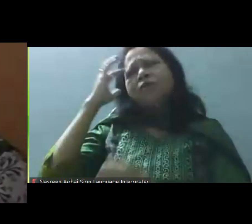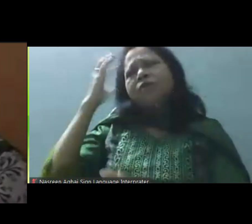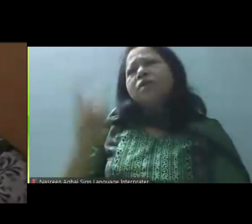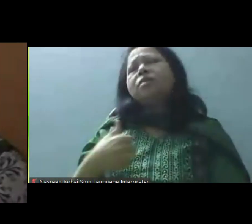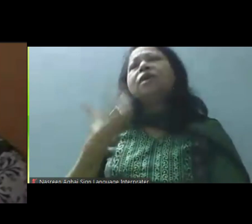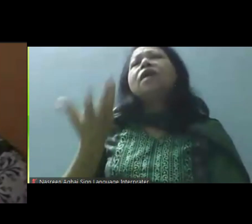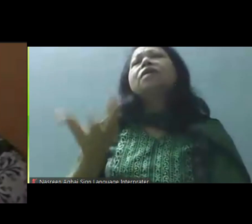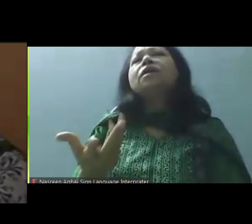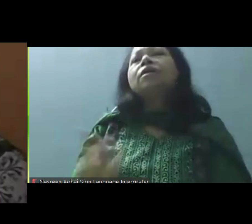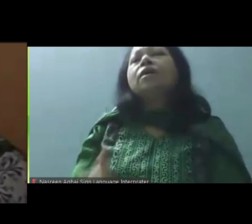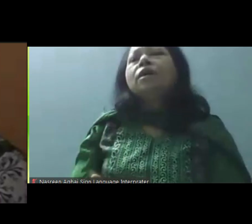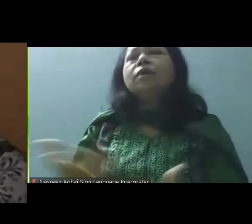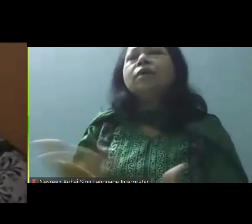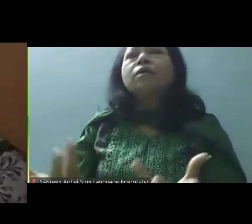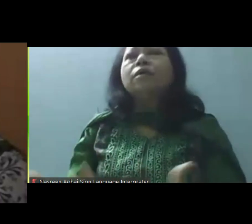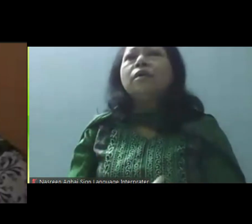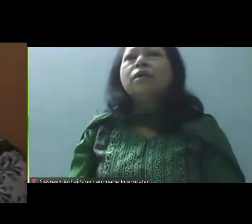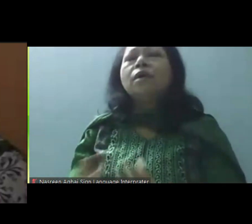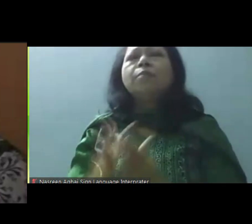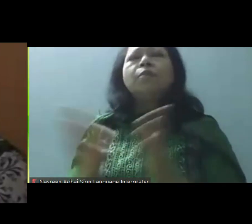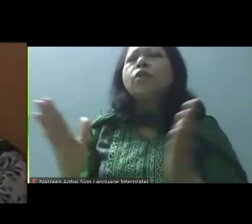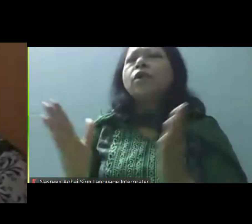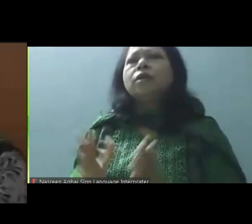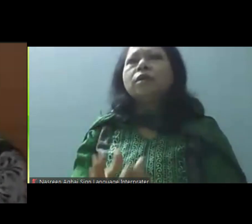because they don't have many